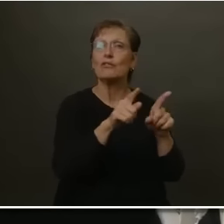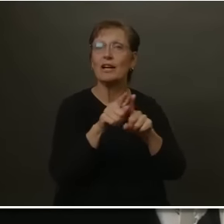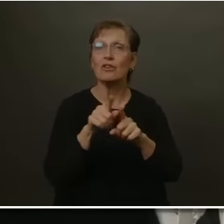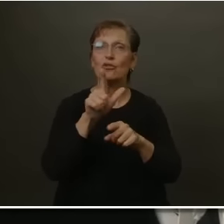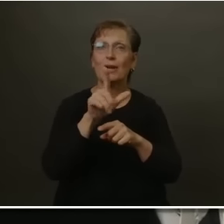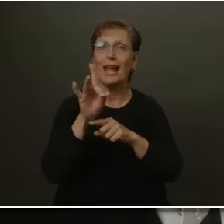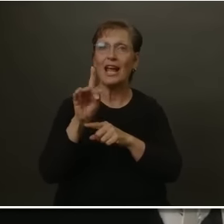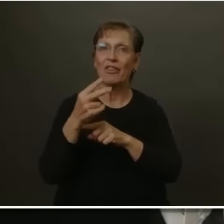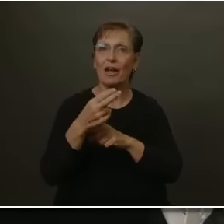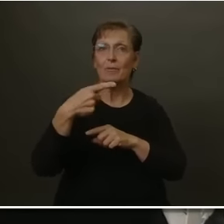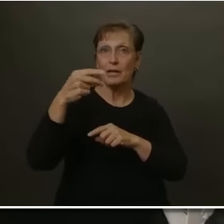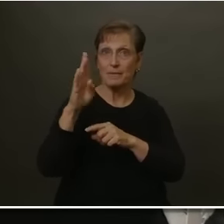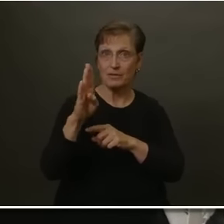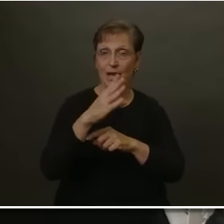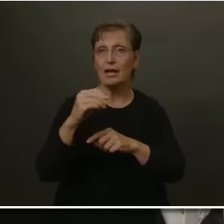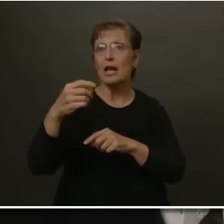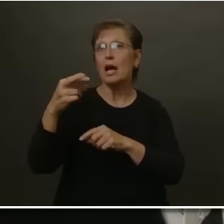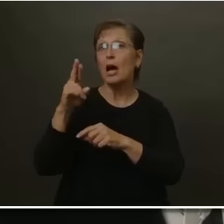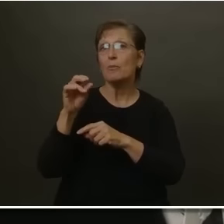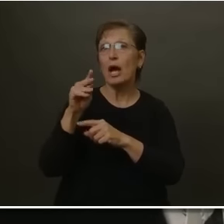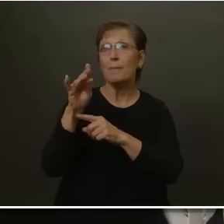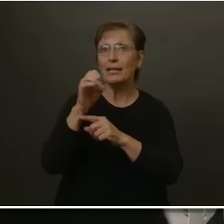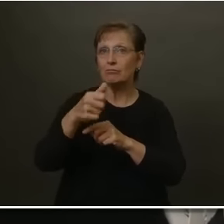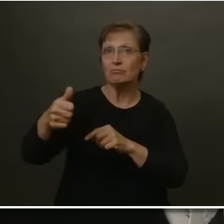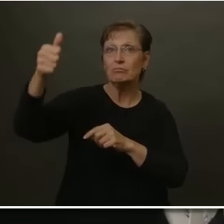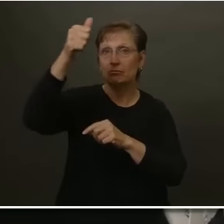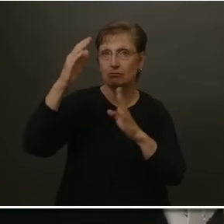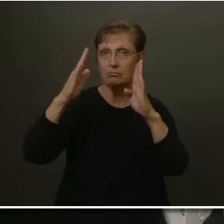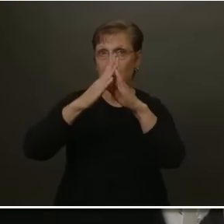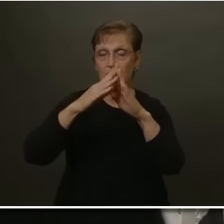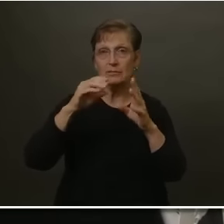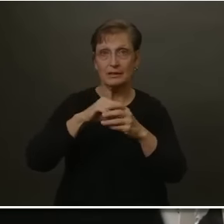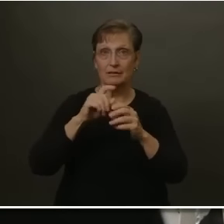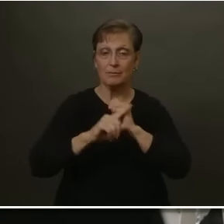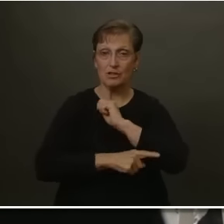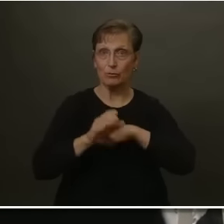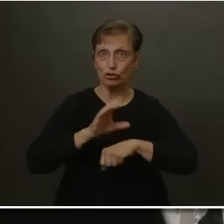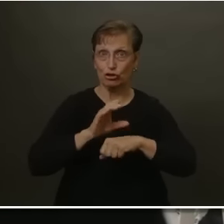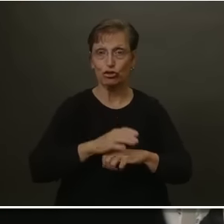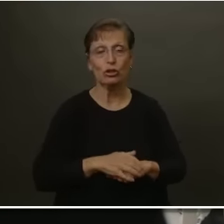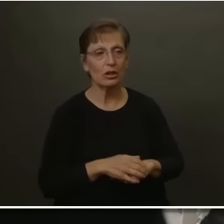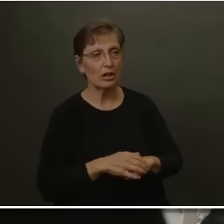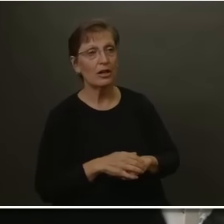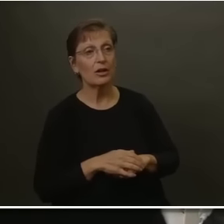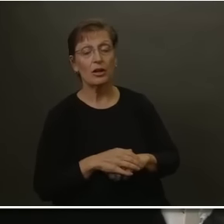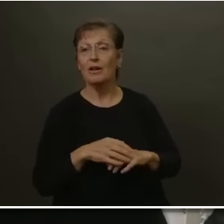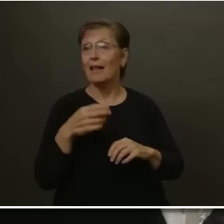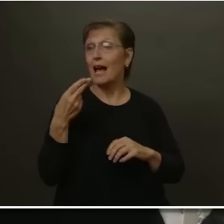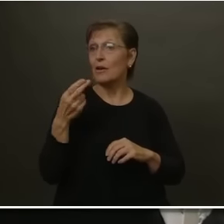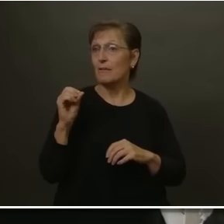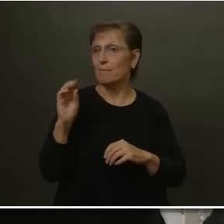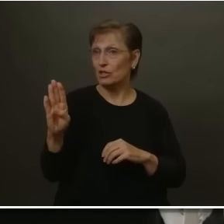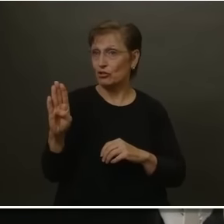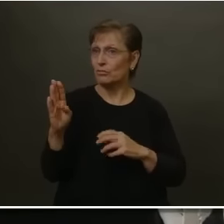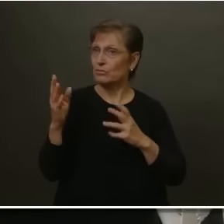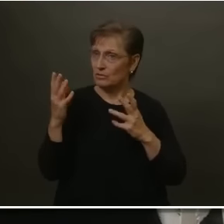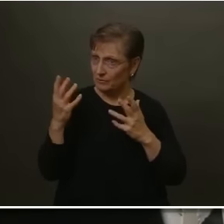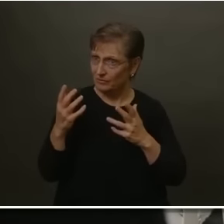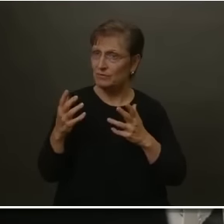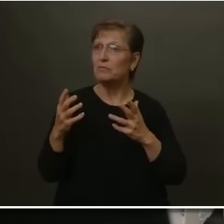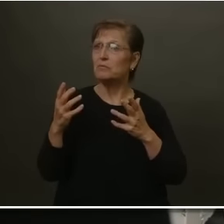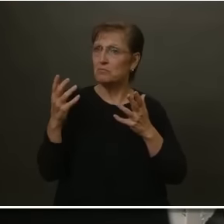28th presiding bishop and primate of the Episcopal Church. Your election by the House of Bishops was confirmed by